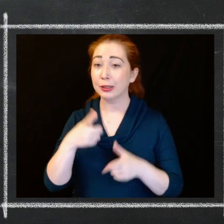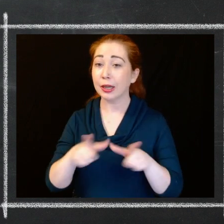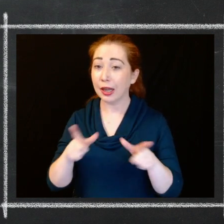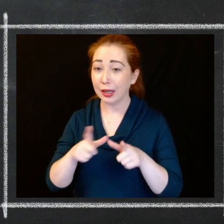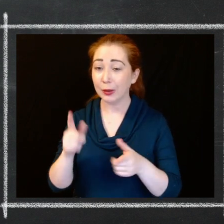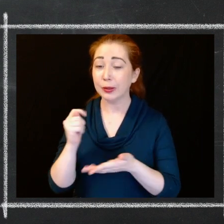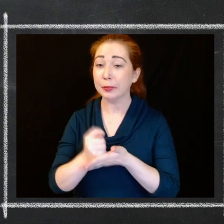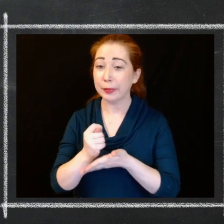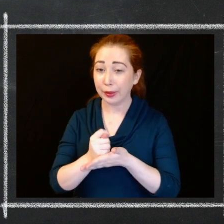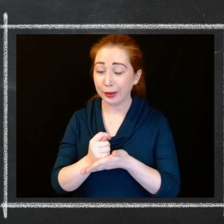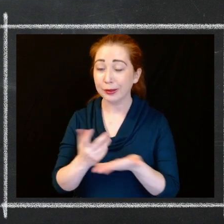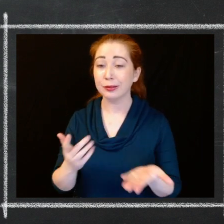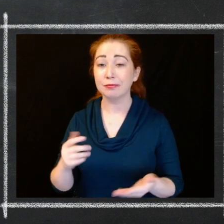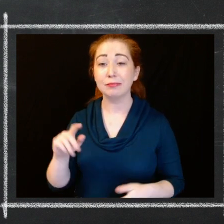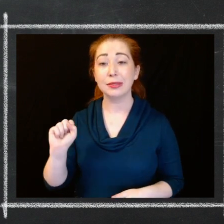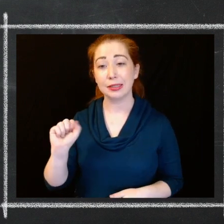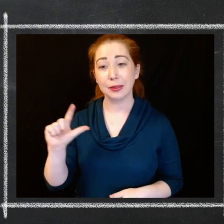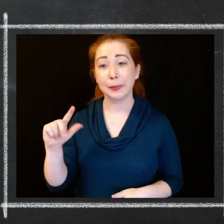vocational rehab.